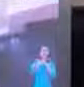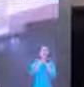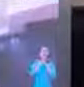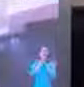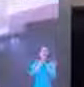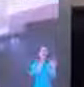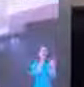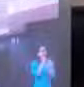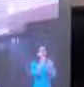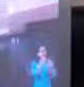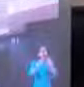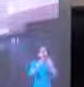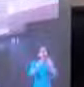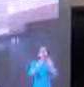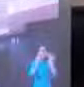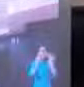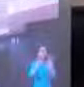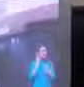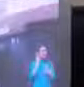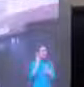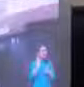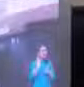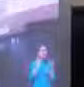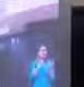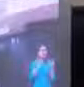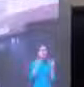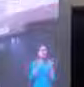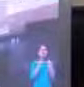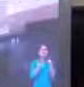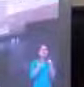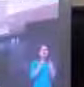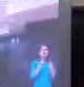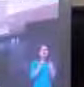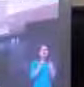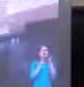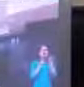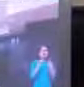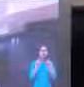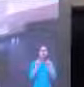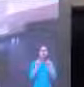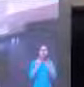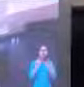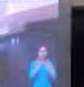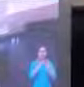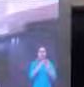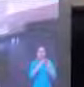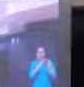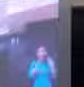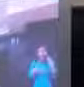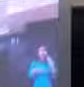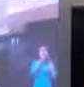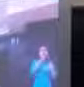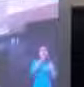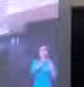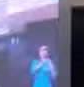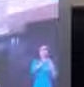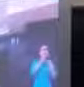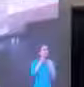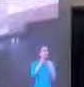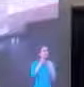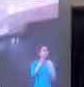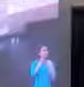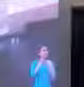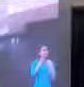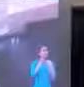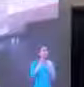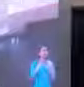in terms of, say, the Right to Information Act. Now, the Right to Information Act had to go through a whole lot of convolutions before an act